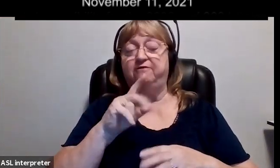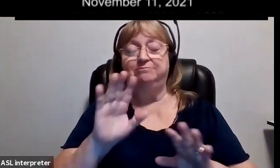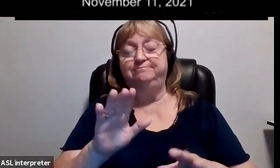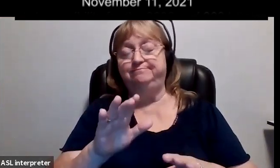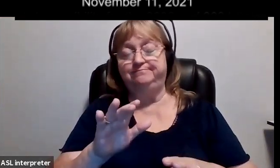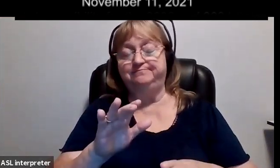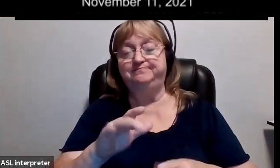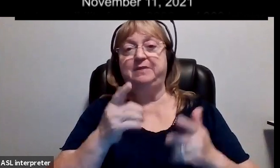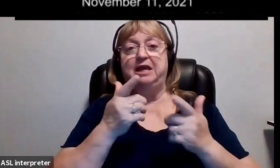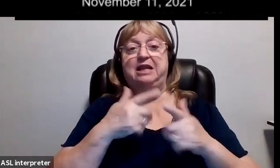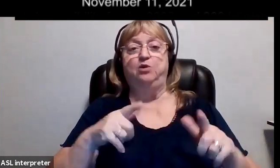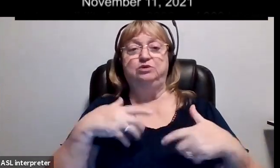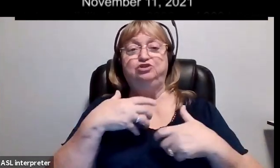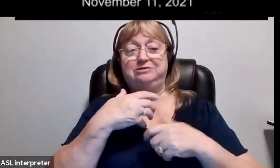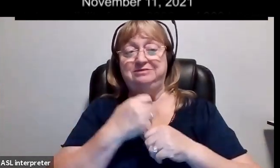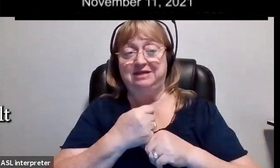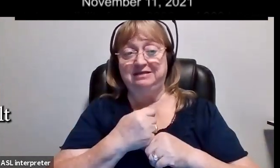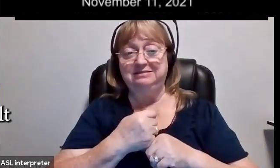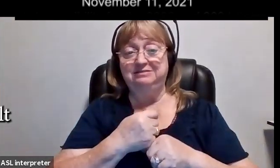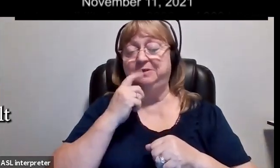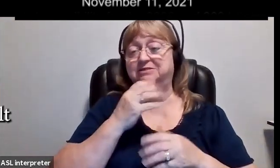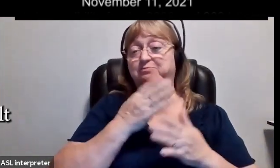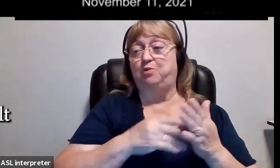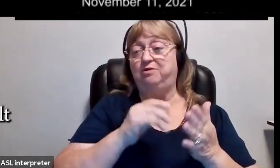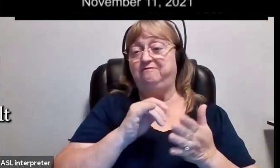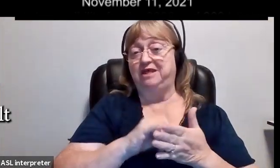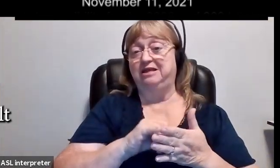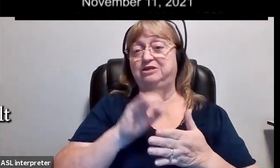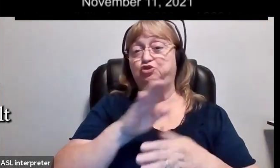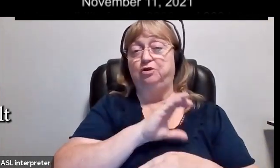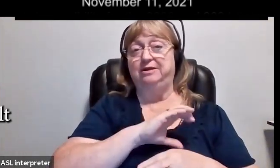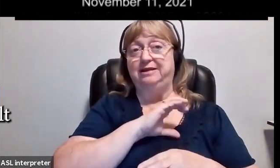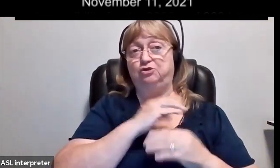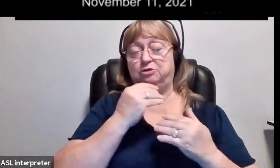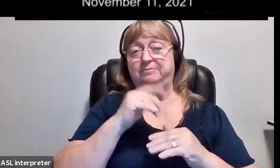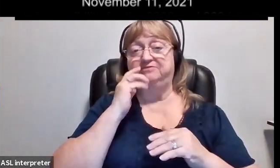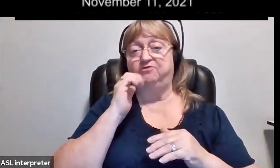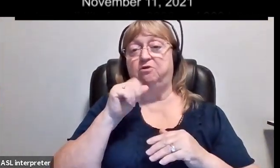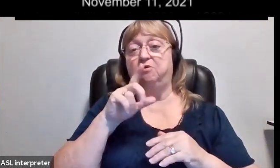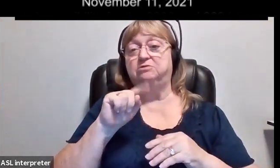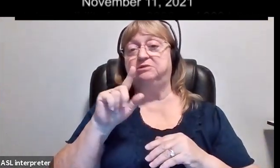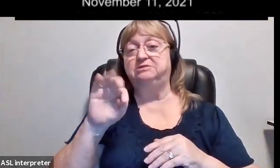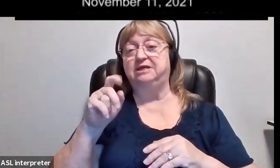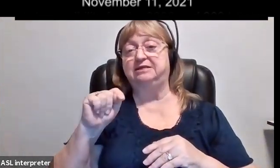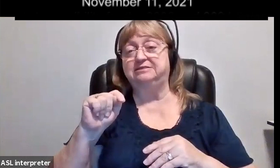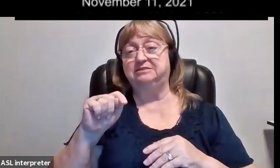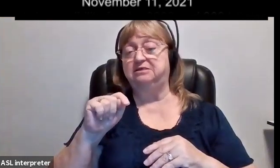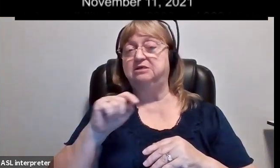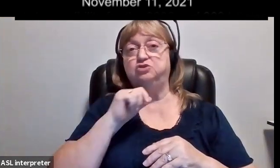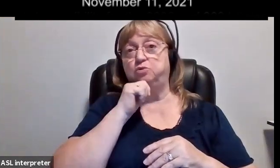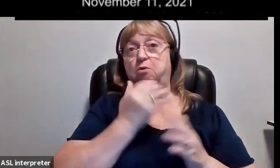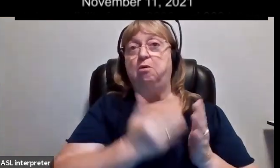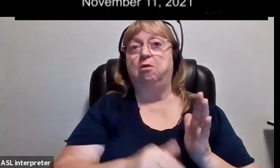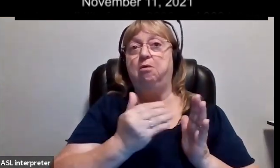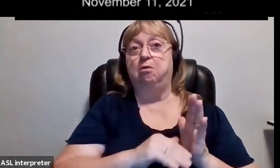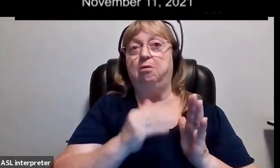language concise, and because part of that is your character limits for your alt text. Avoid redundance. Don't